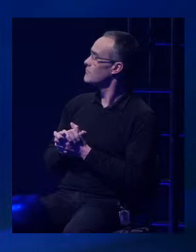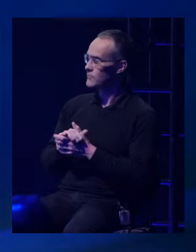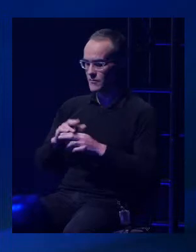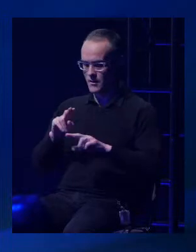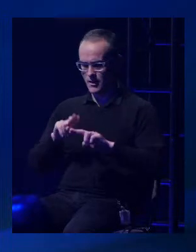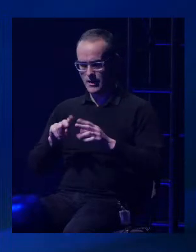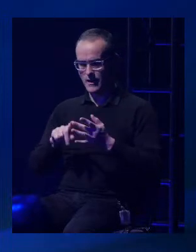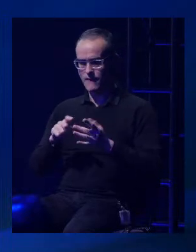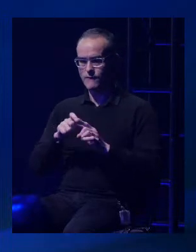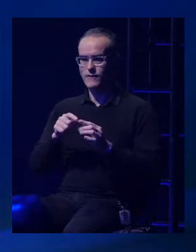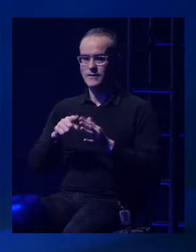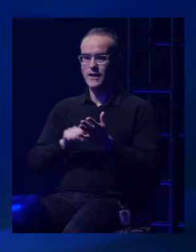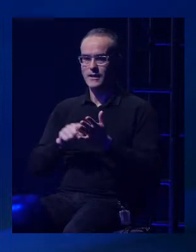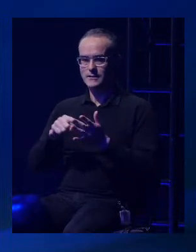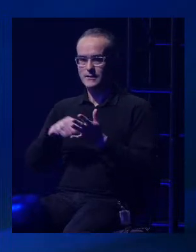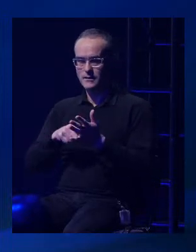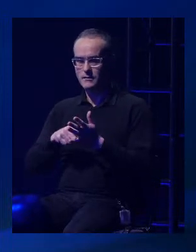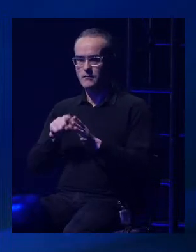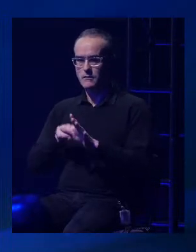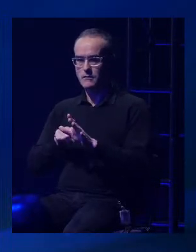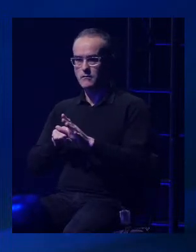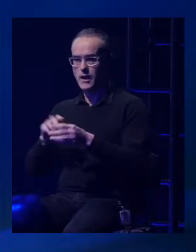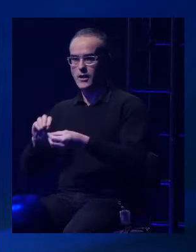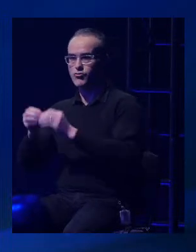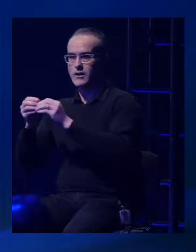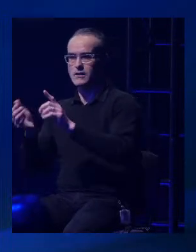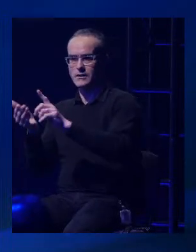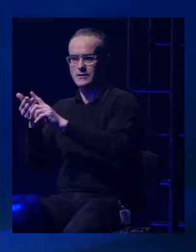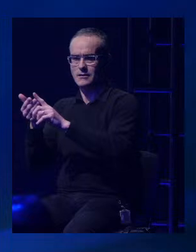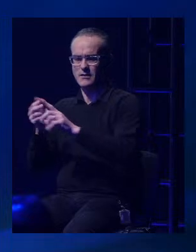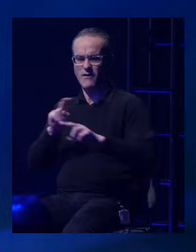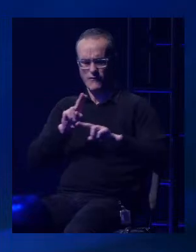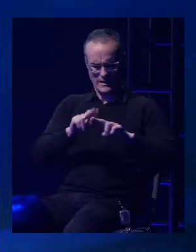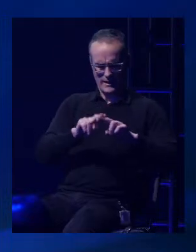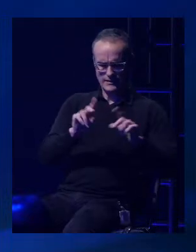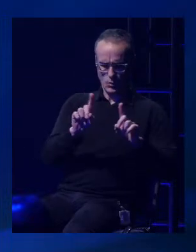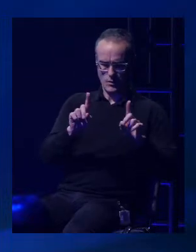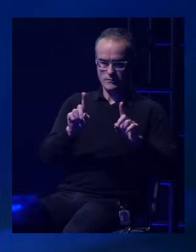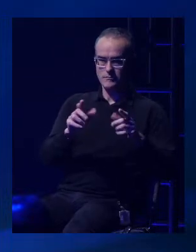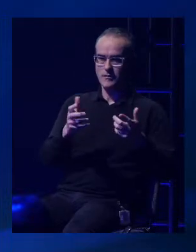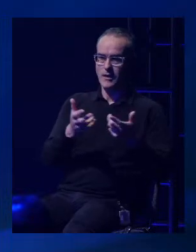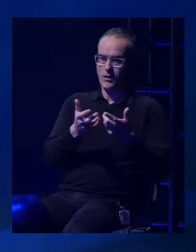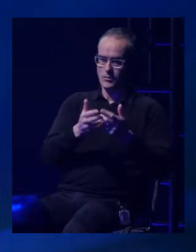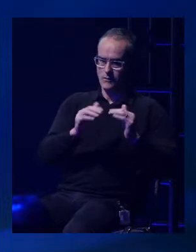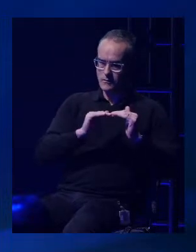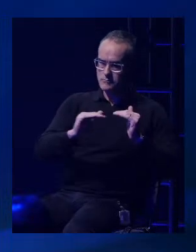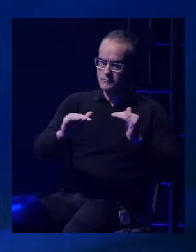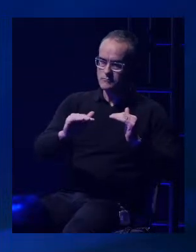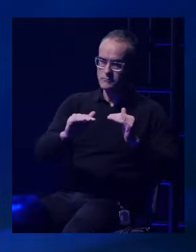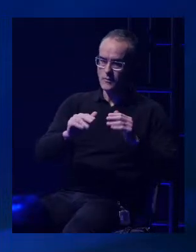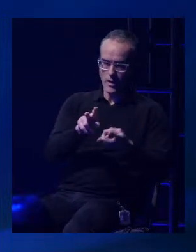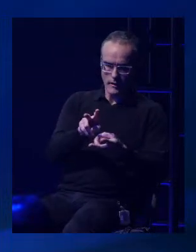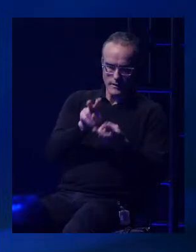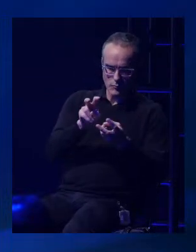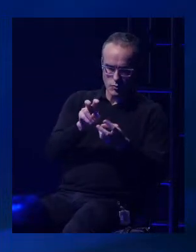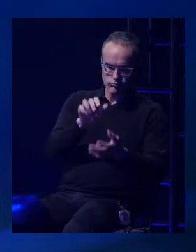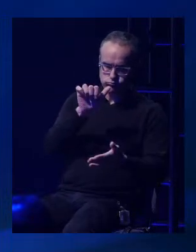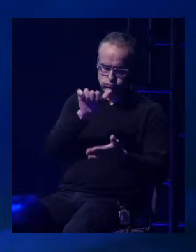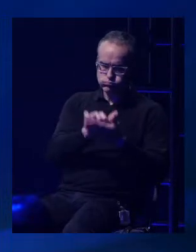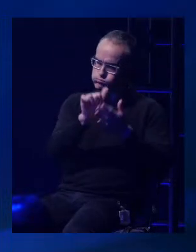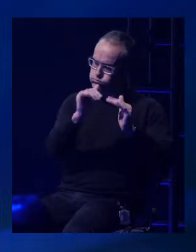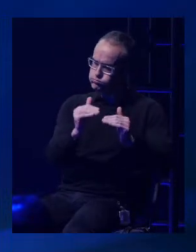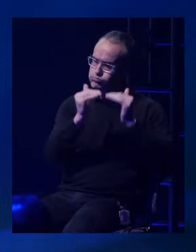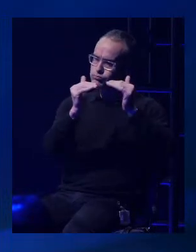Fidelity and creative intent. So what is fidelity and how do I maintain it? Obviously, capturing at the highest possible quality that we